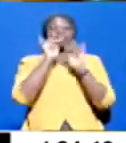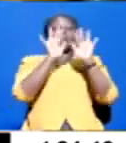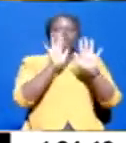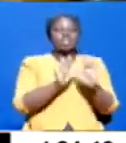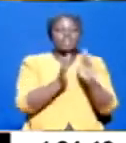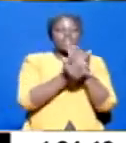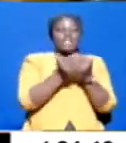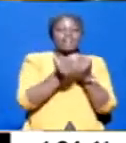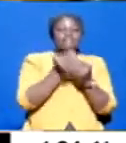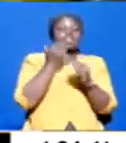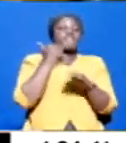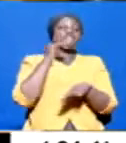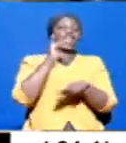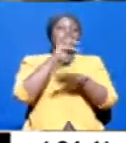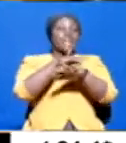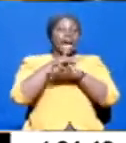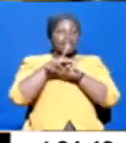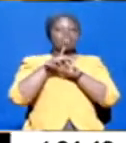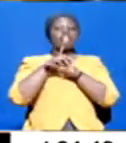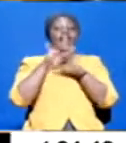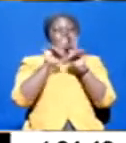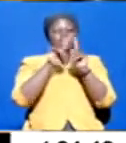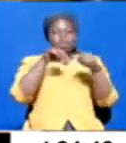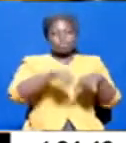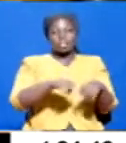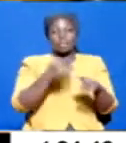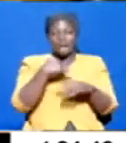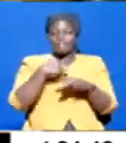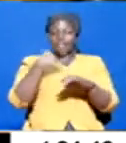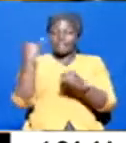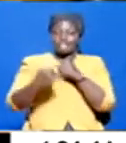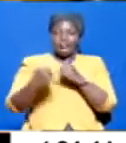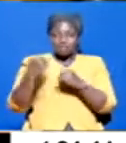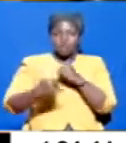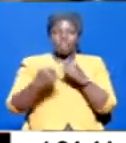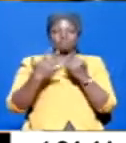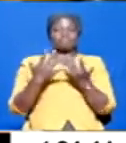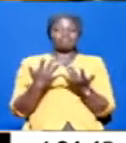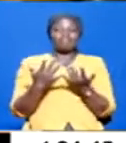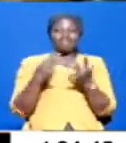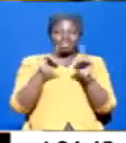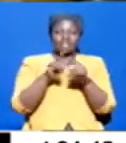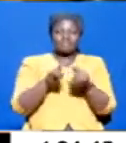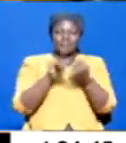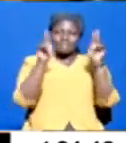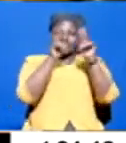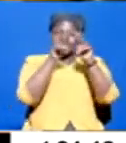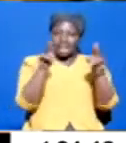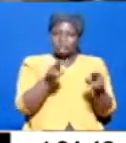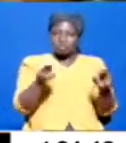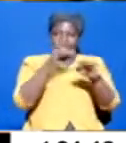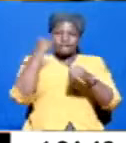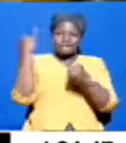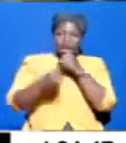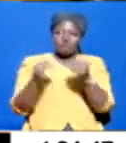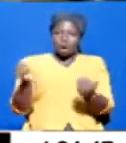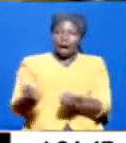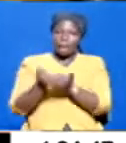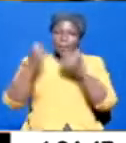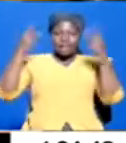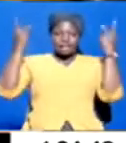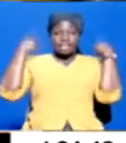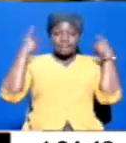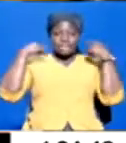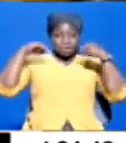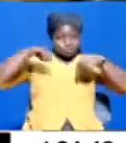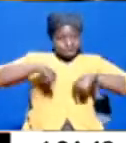today we are having the finals of Miss Earth, and the international finals is usually in Philippines. And today we are going to crown the winner, who